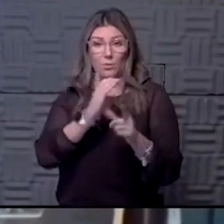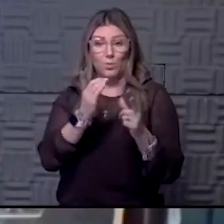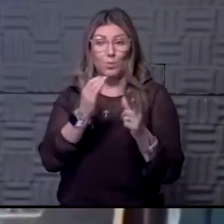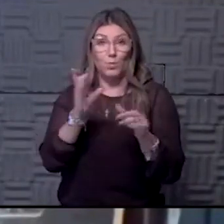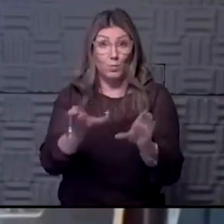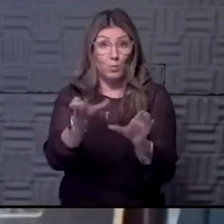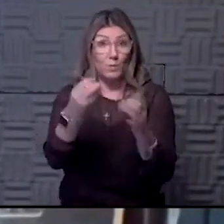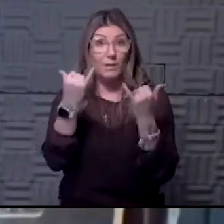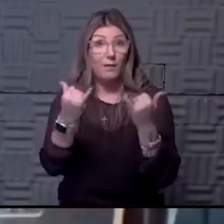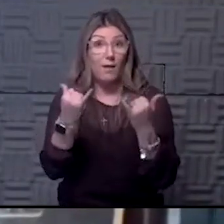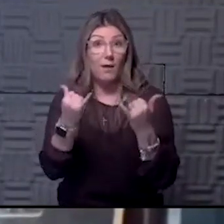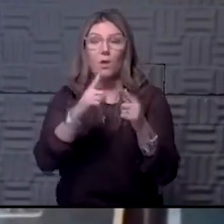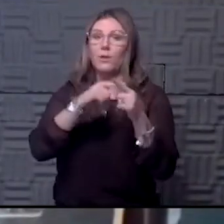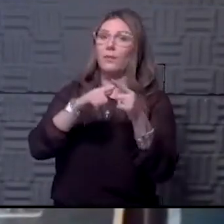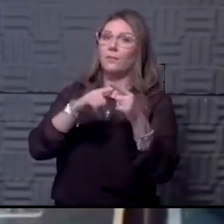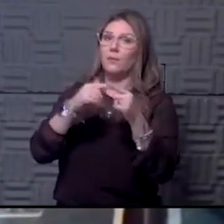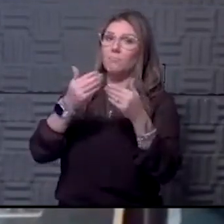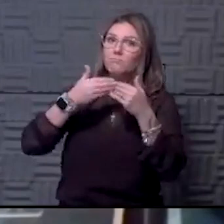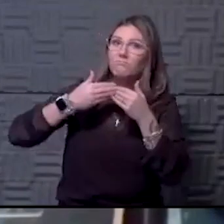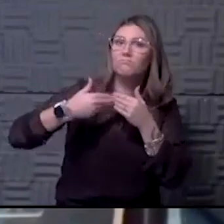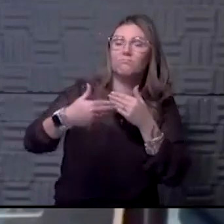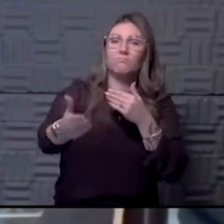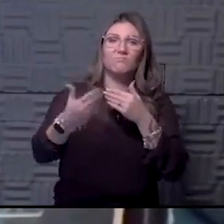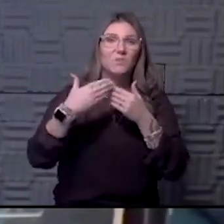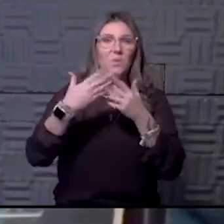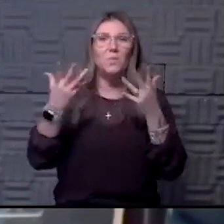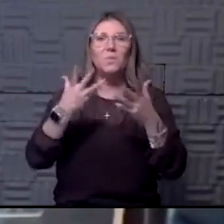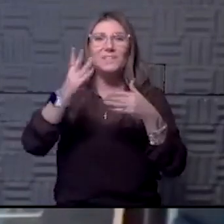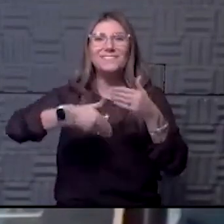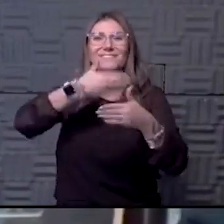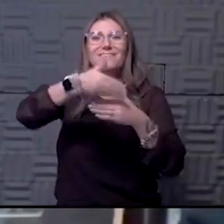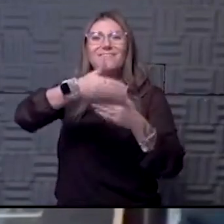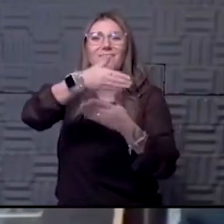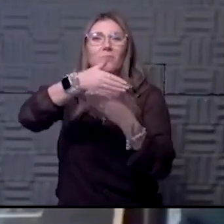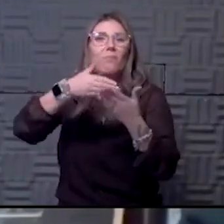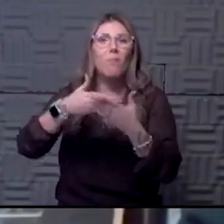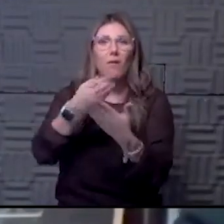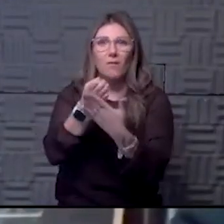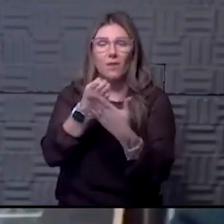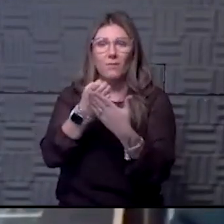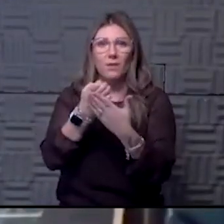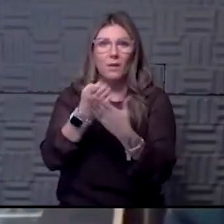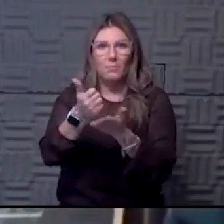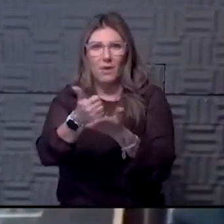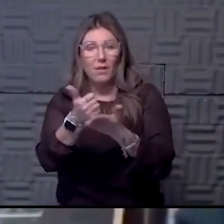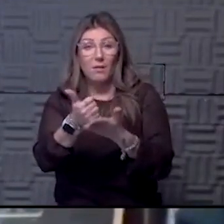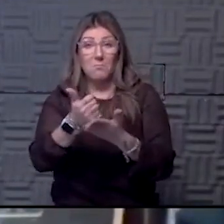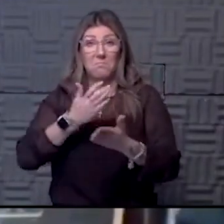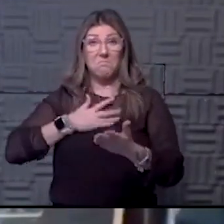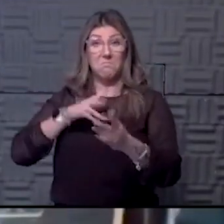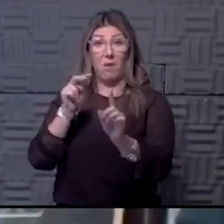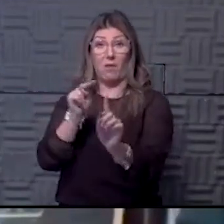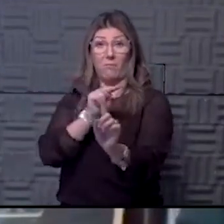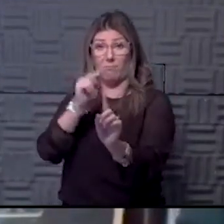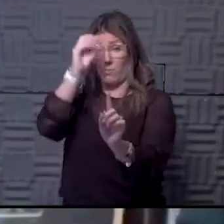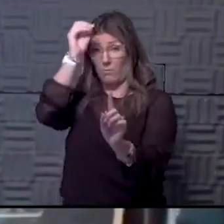continue to work on what the next phase of economic help should look like. Because I'm of the view that